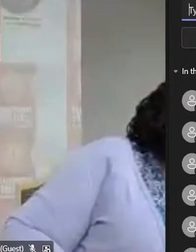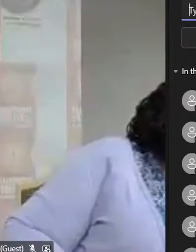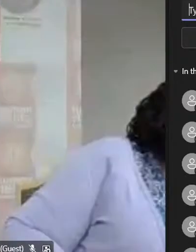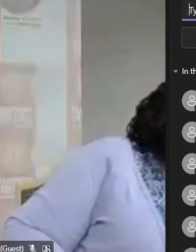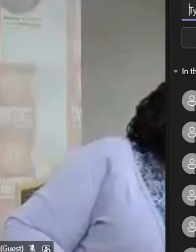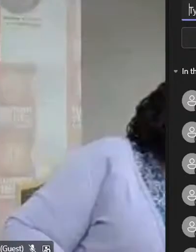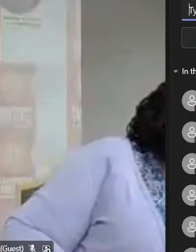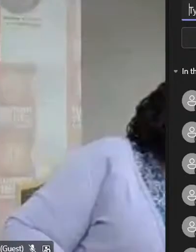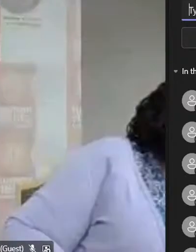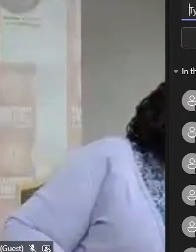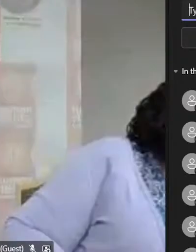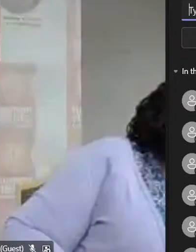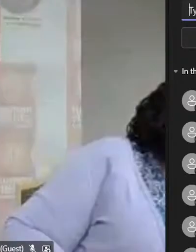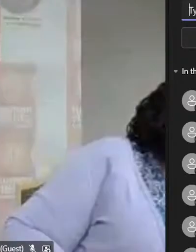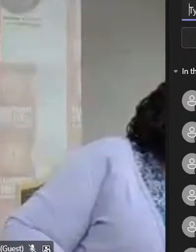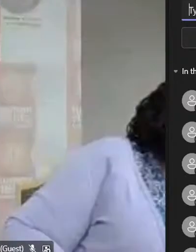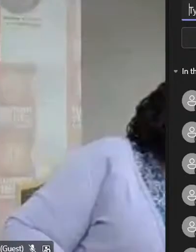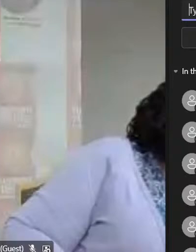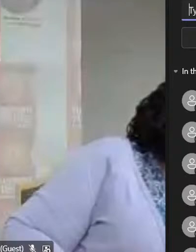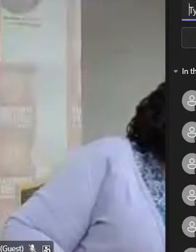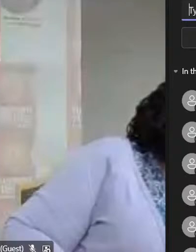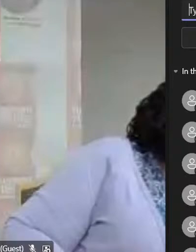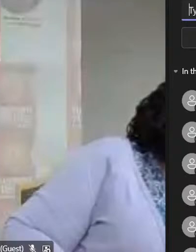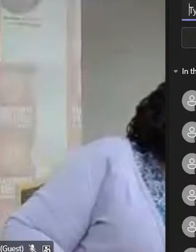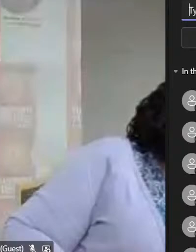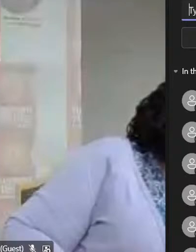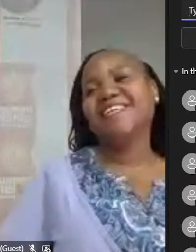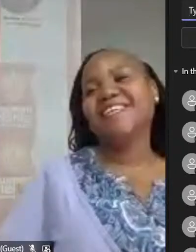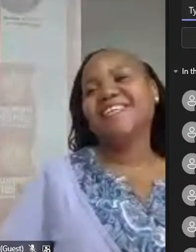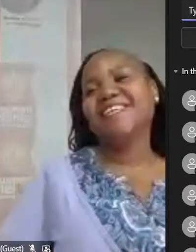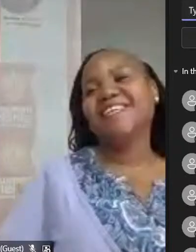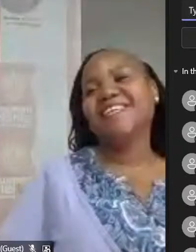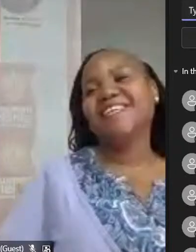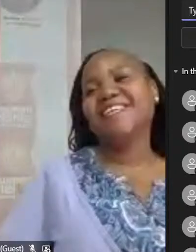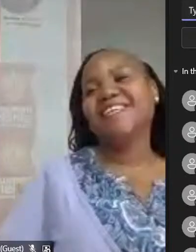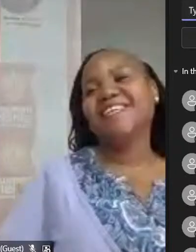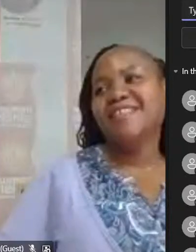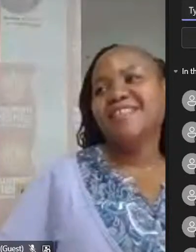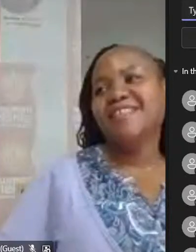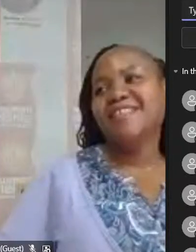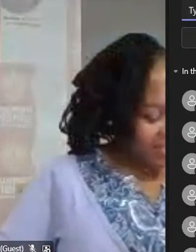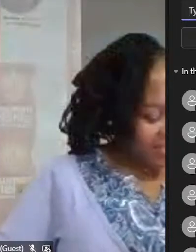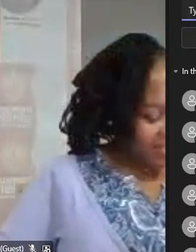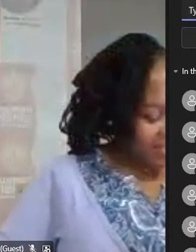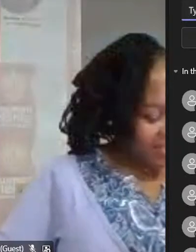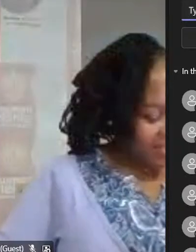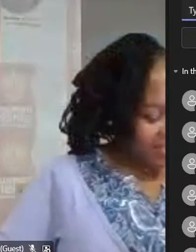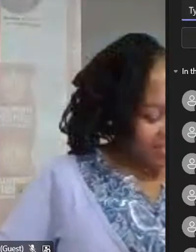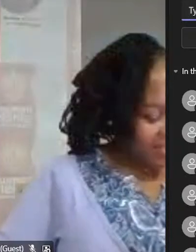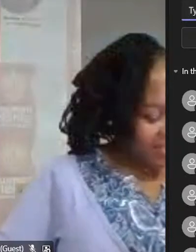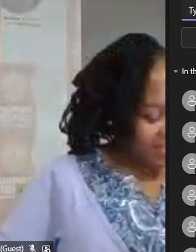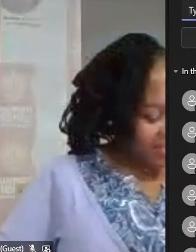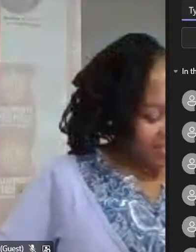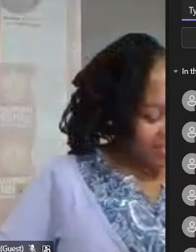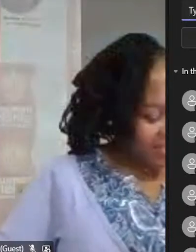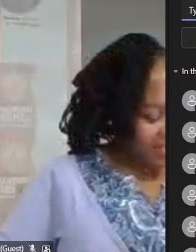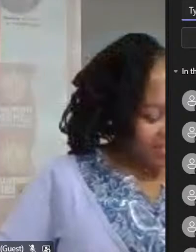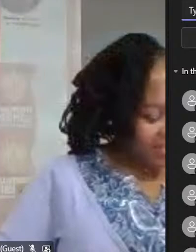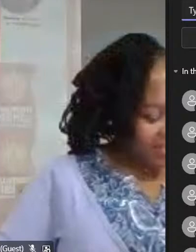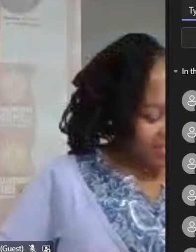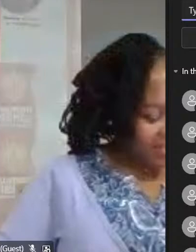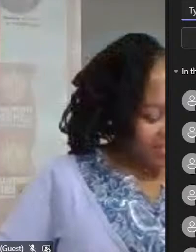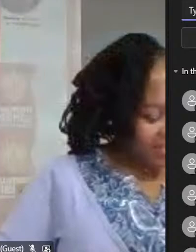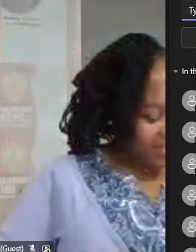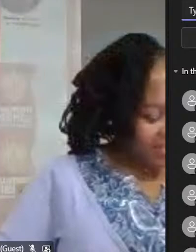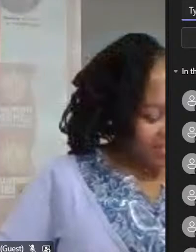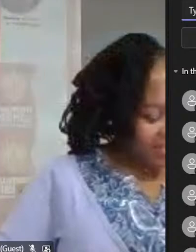I think your answer will probably be very general because it links into each other. And the last one